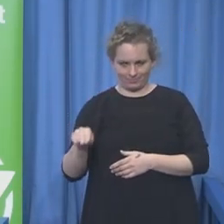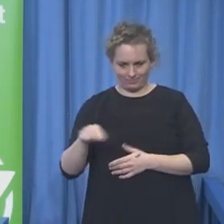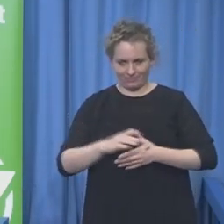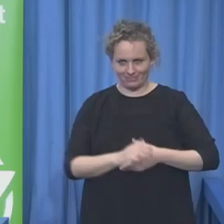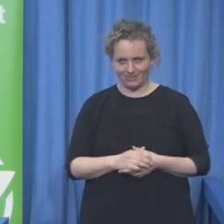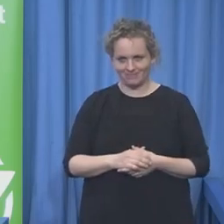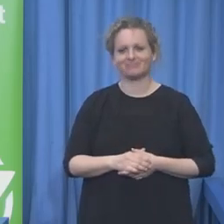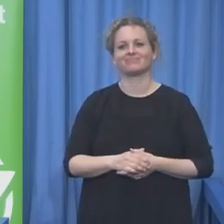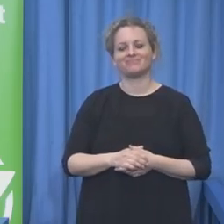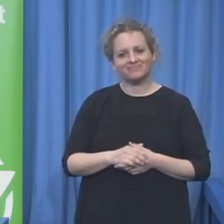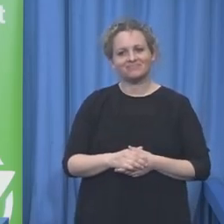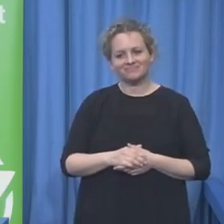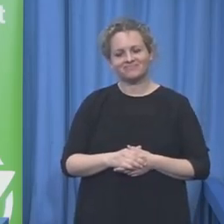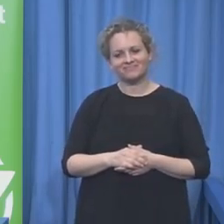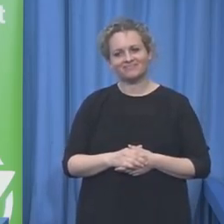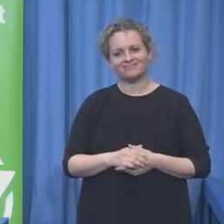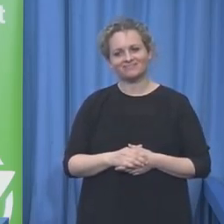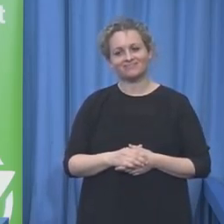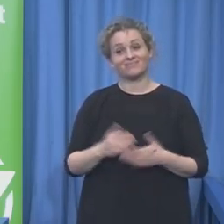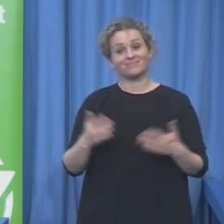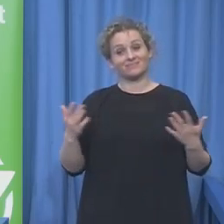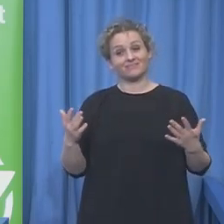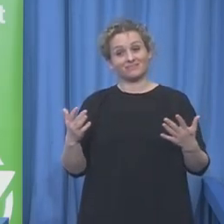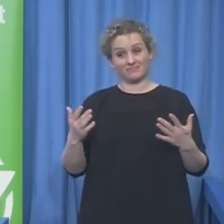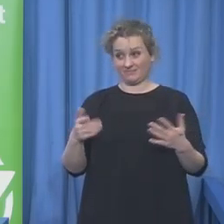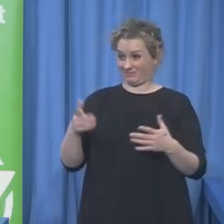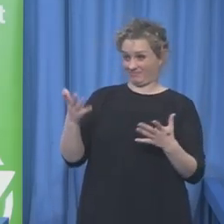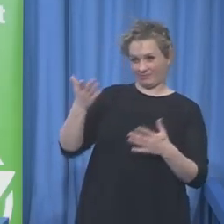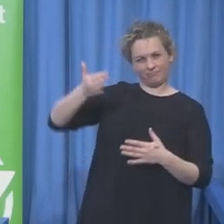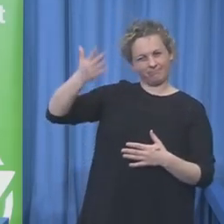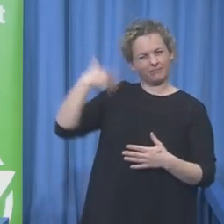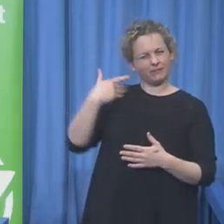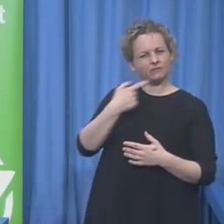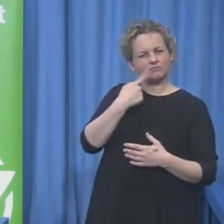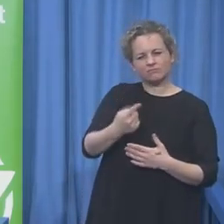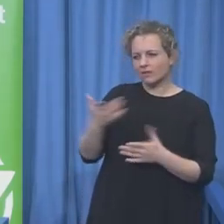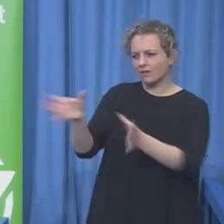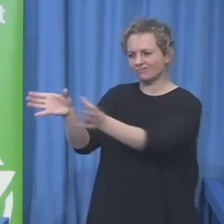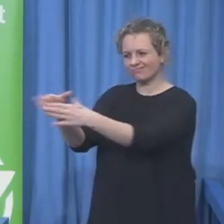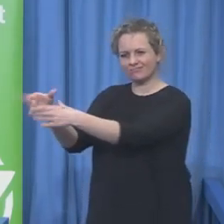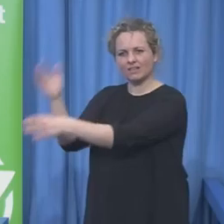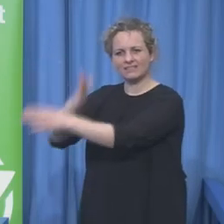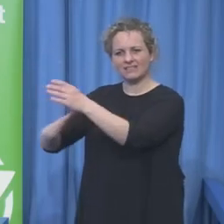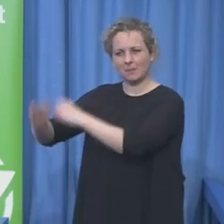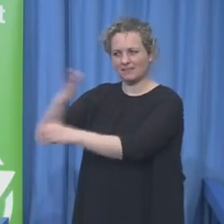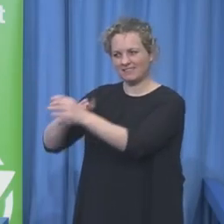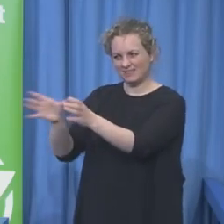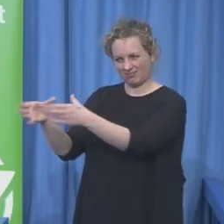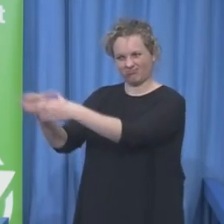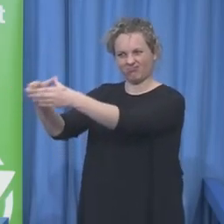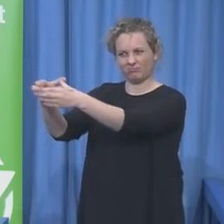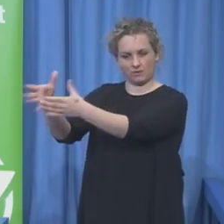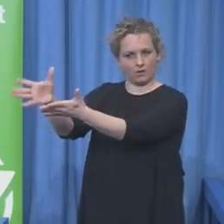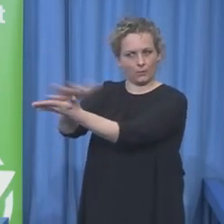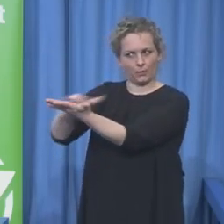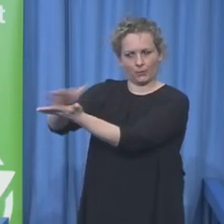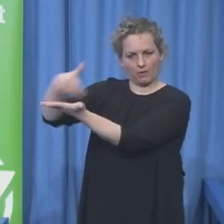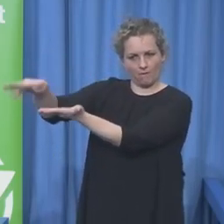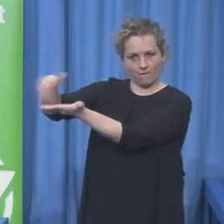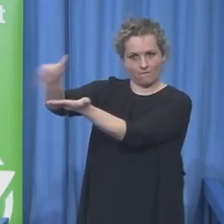new initiatives and visions for the future. So I just want to quickly focus on two areas, because I know I want to get to my colleagues here.